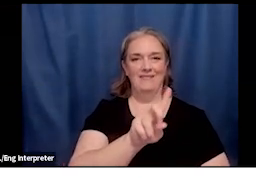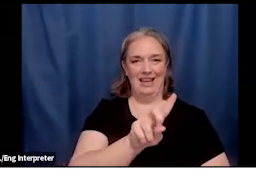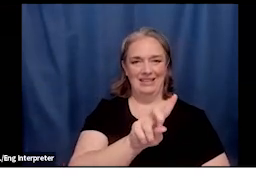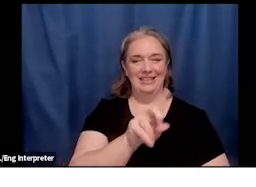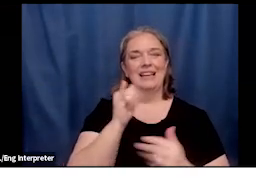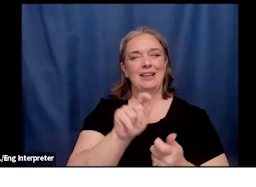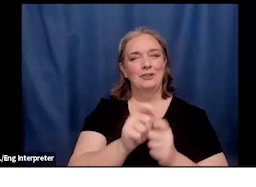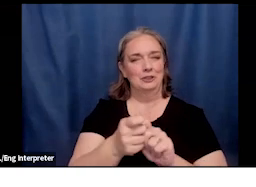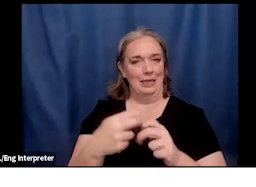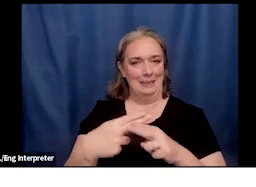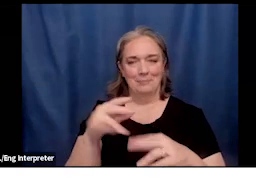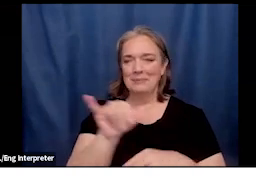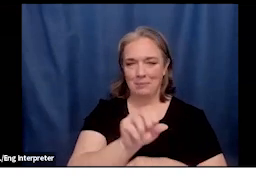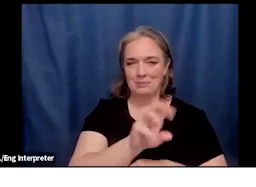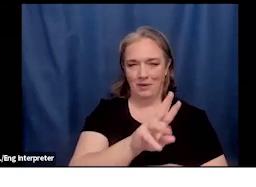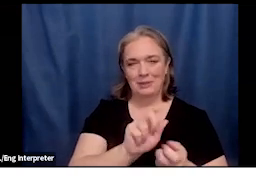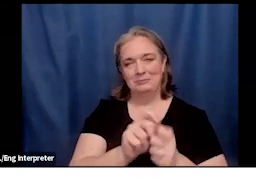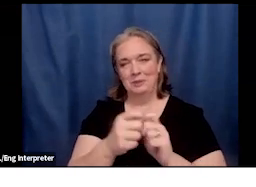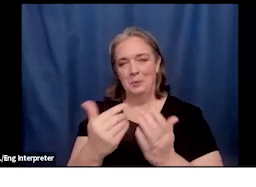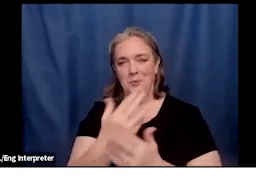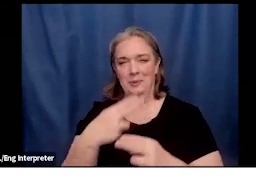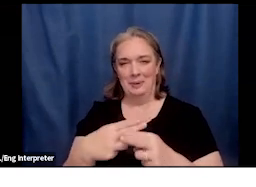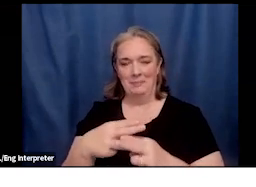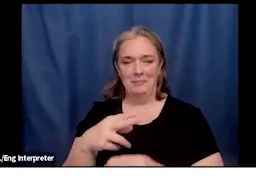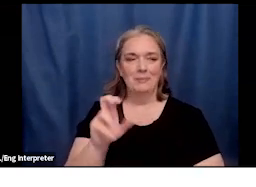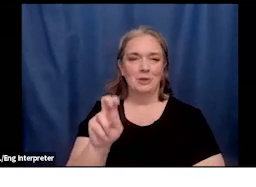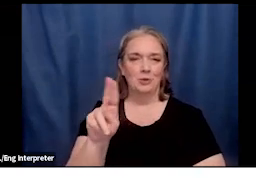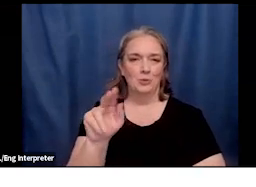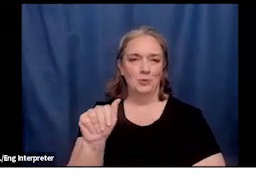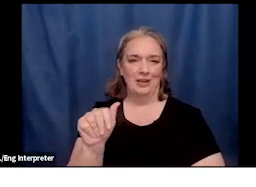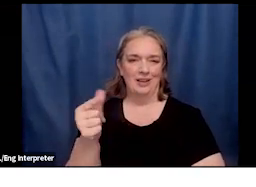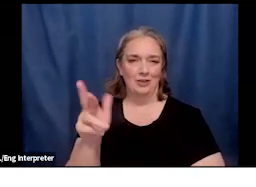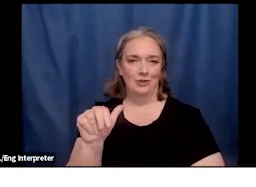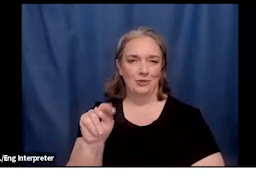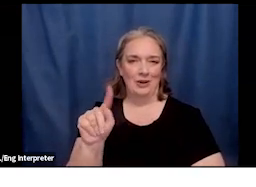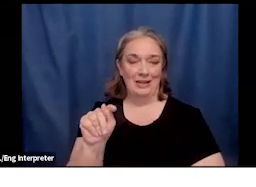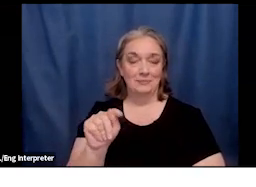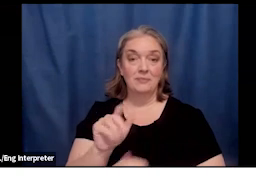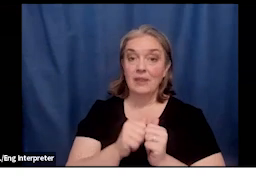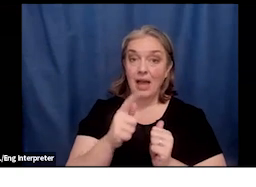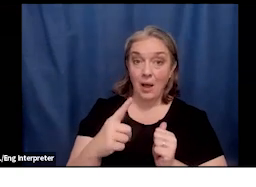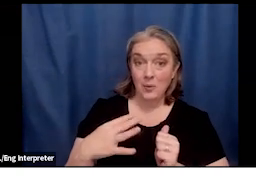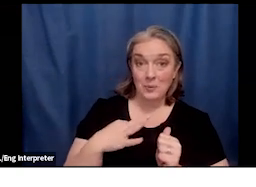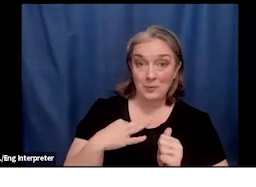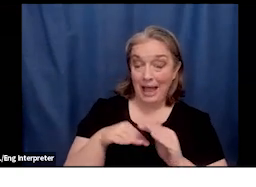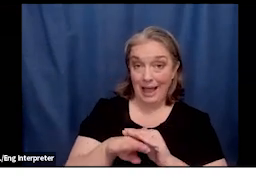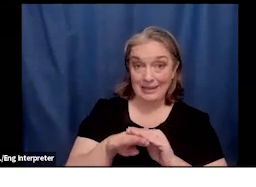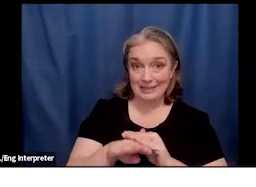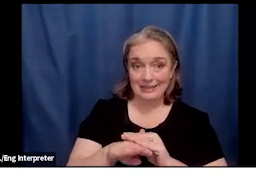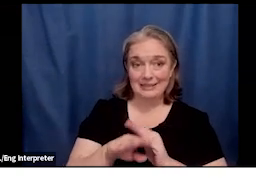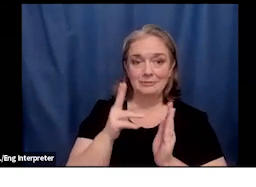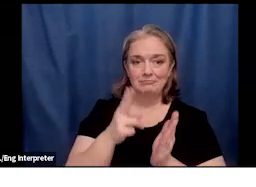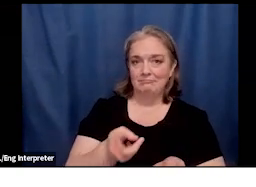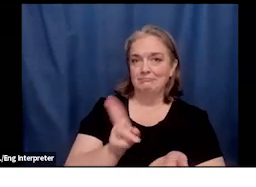through. So what you can do to access the application is create or log into an